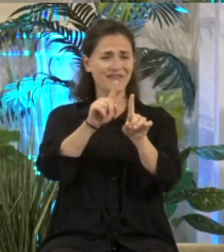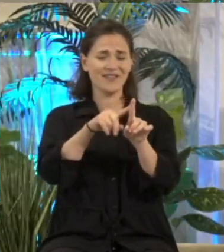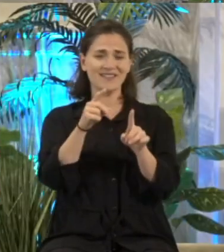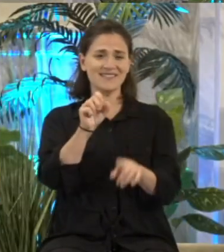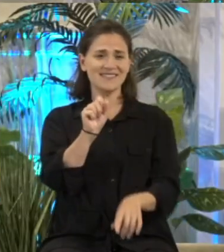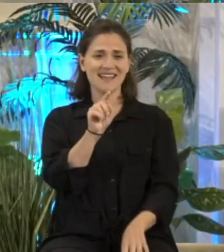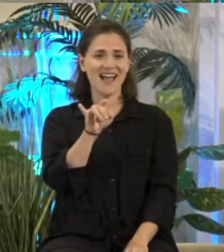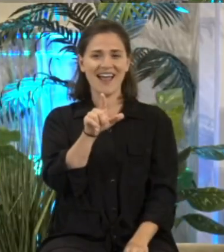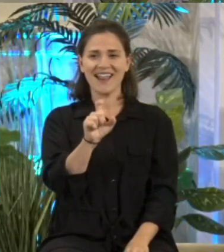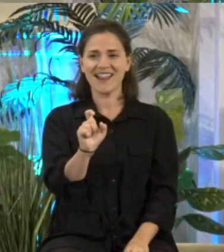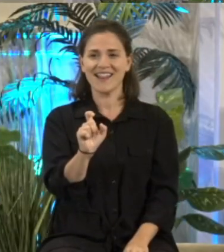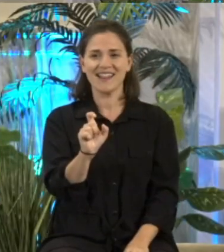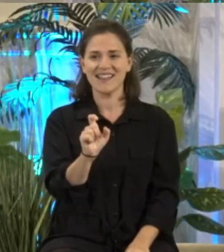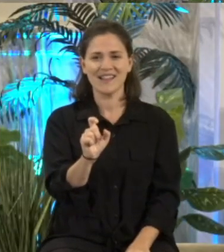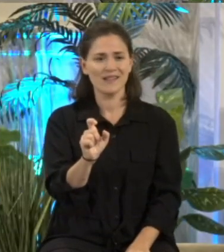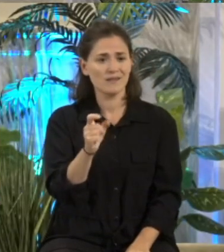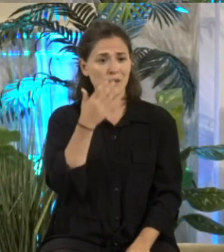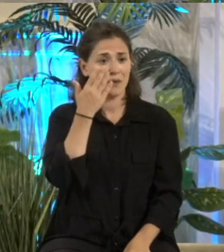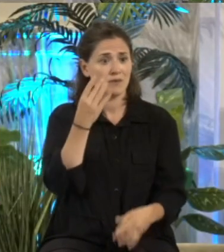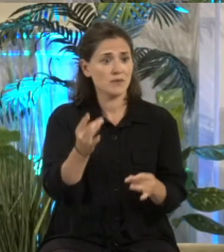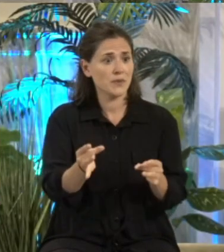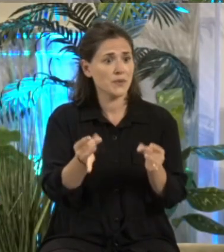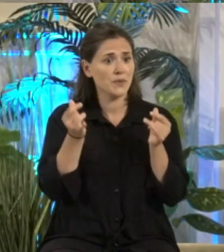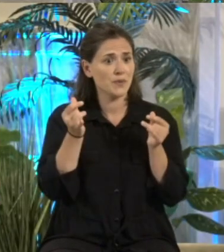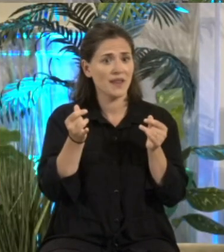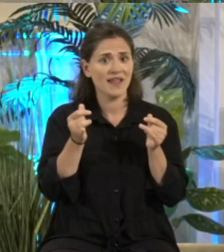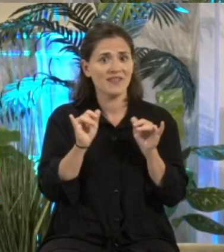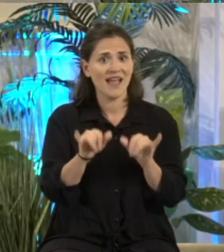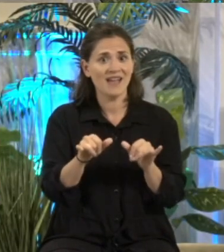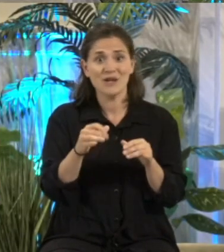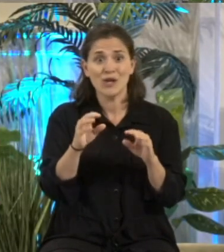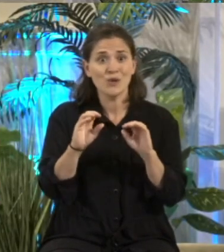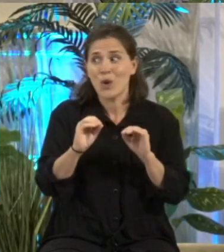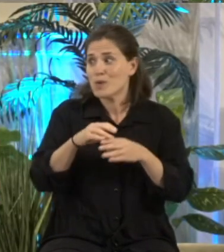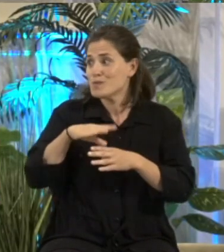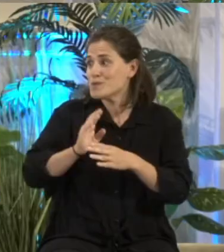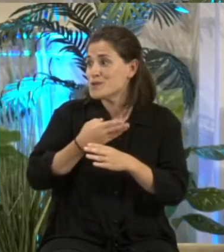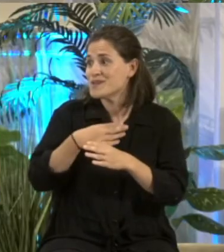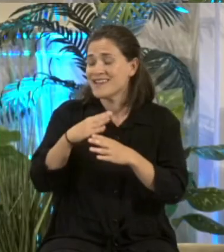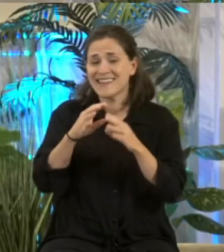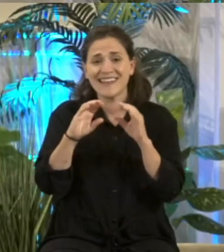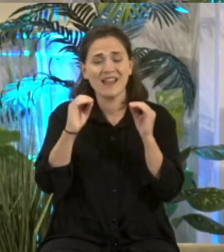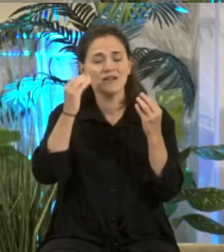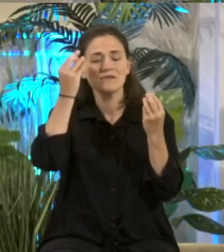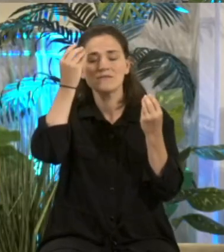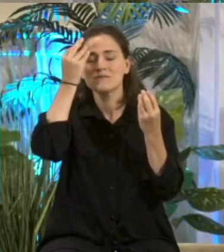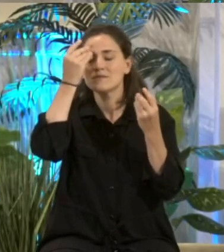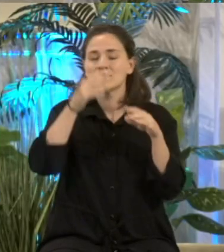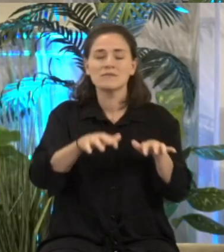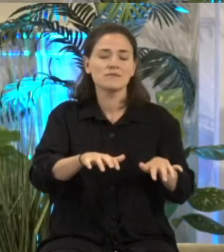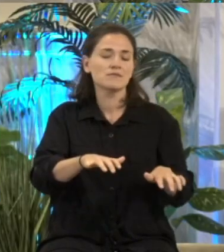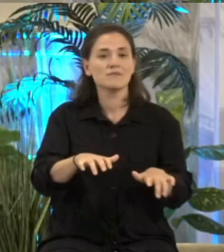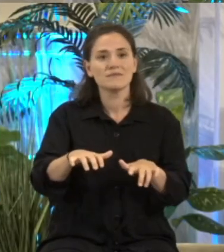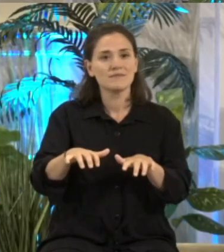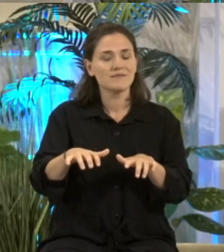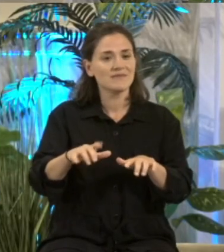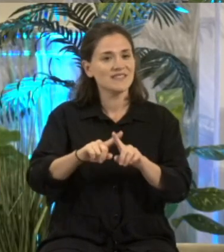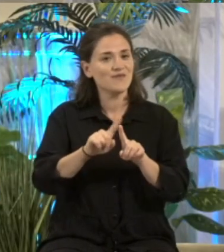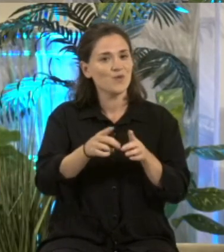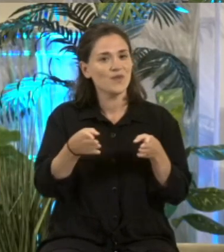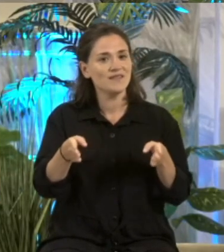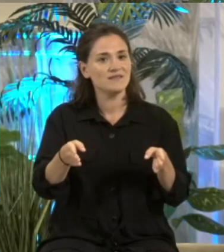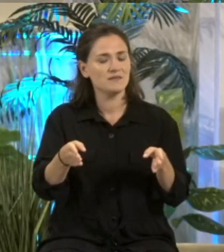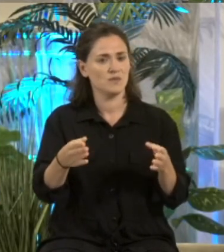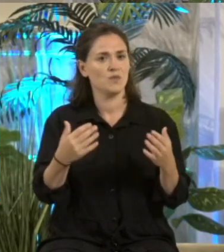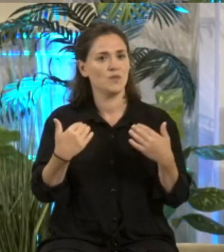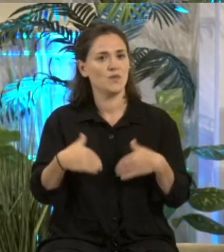different ways right in front of me with no sheet music, just mastery. And